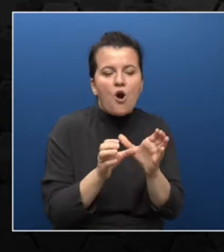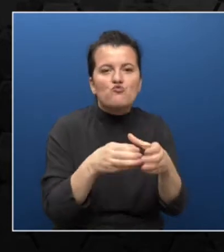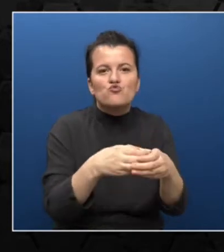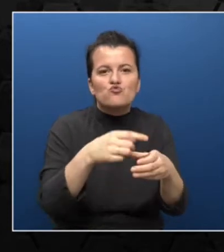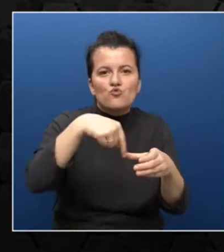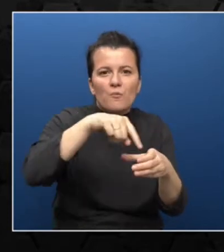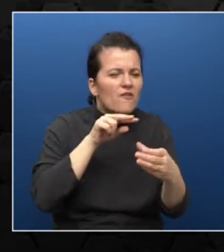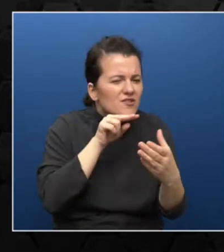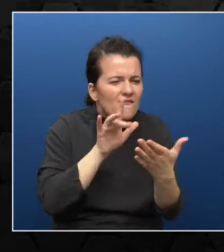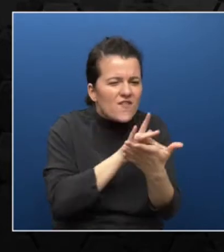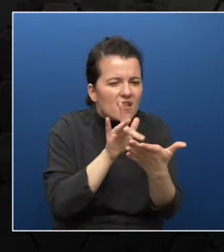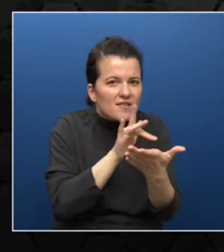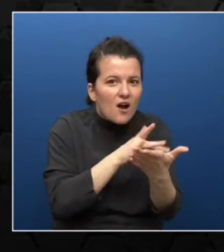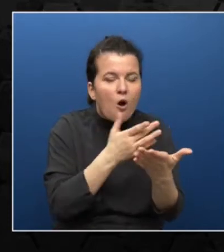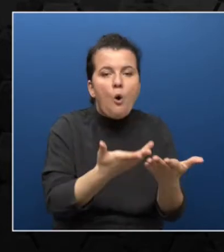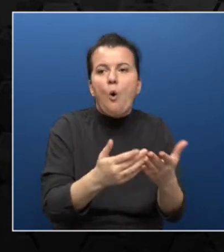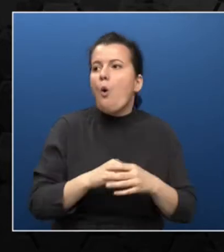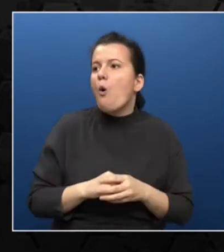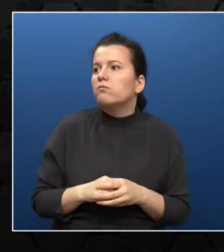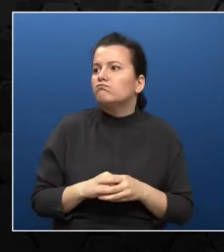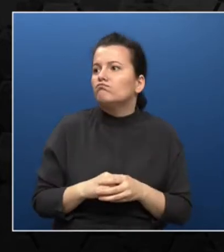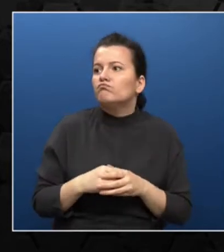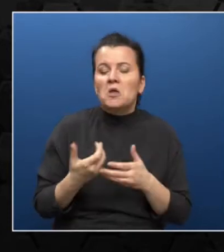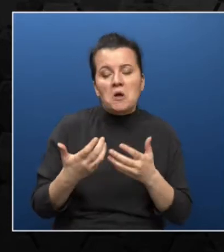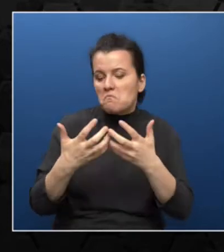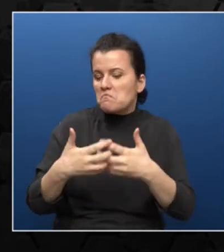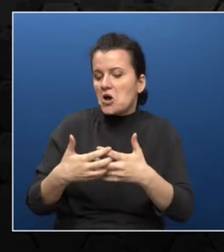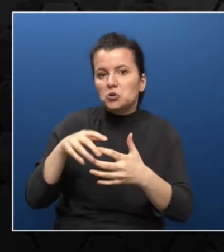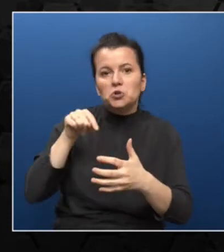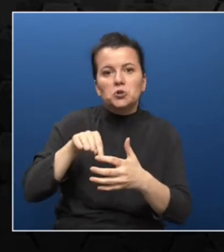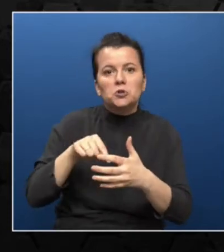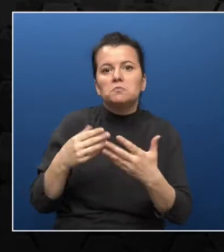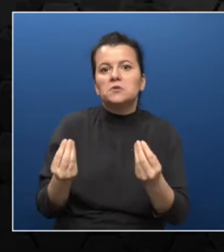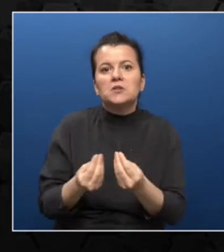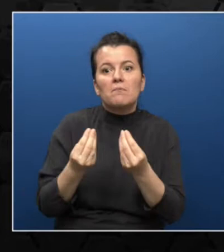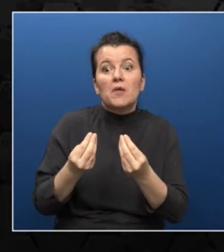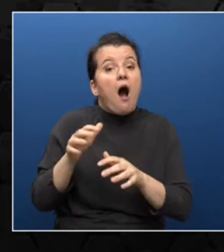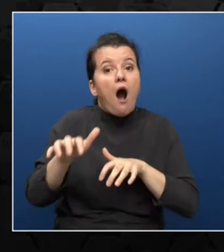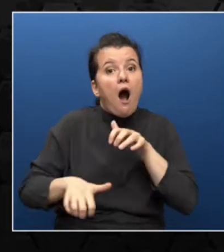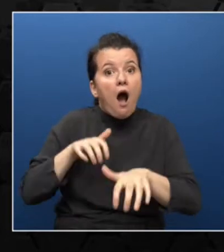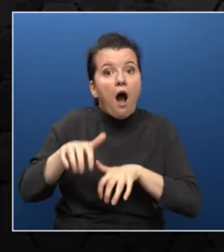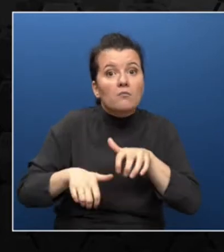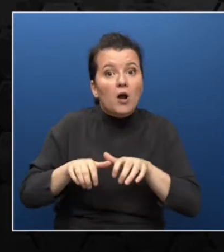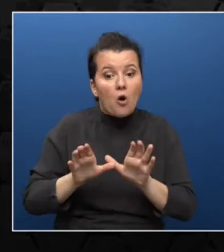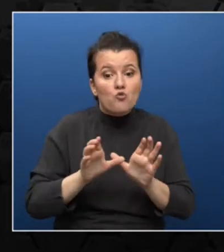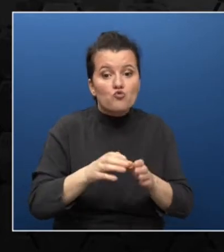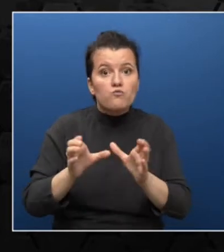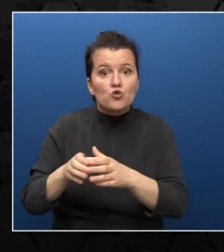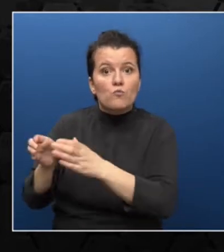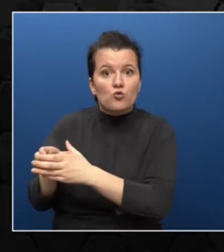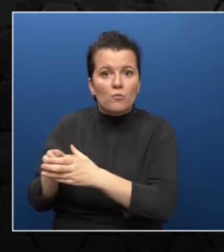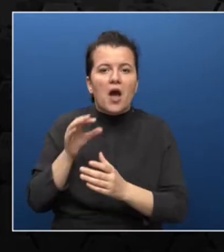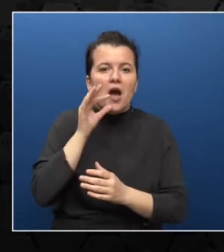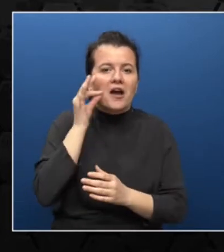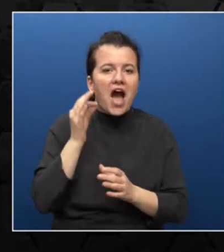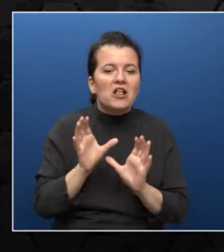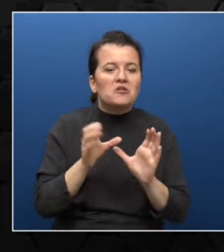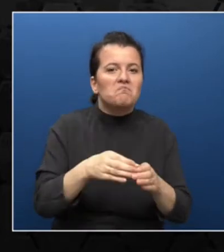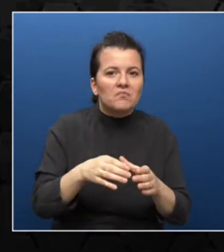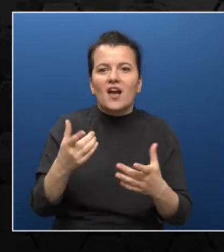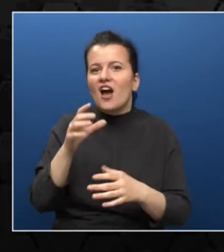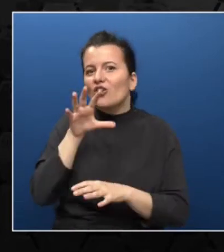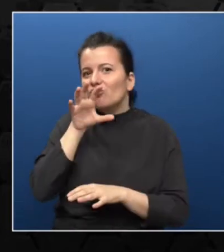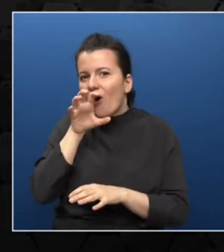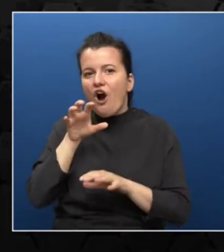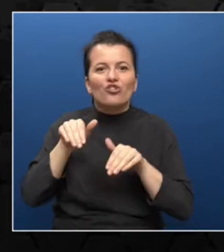machine learning application that identifies what type of animal it is. All of these things fall under the domain of artificial